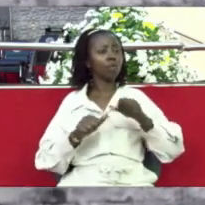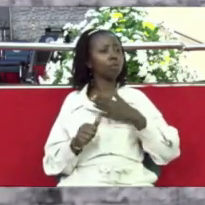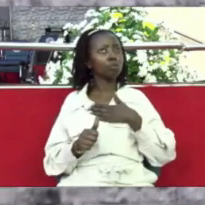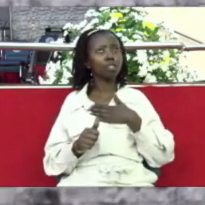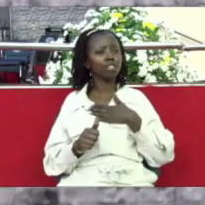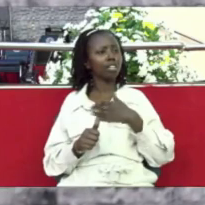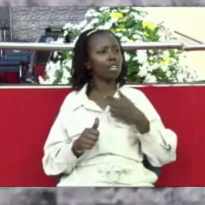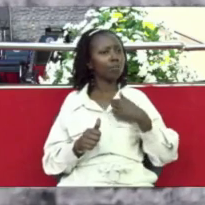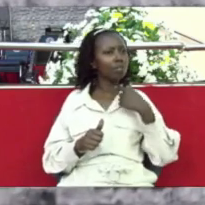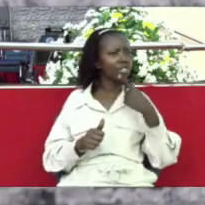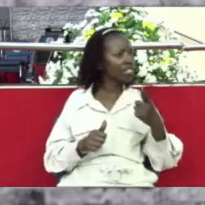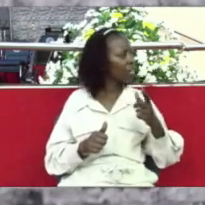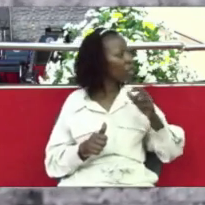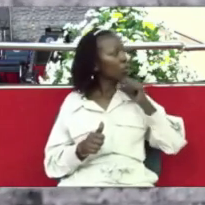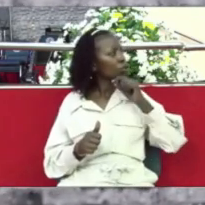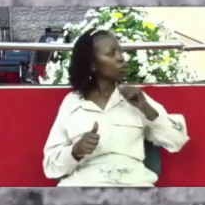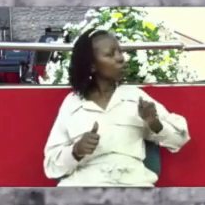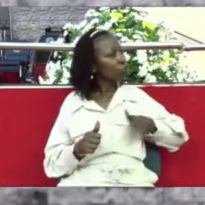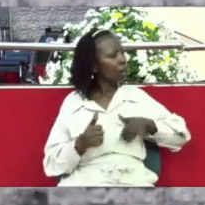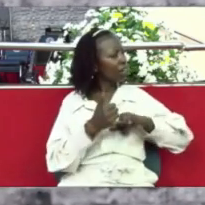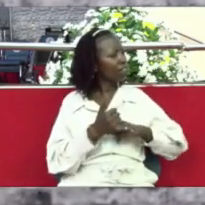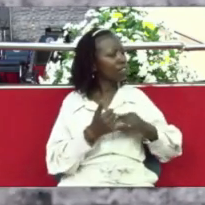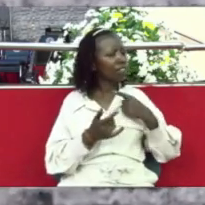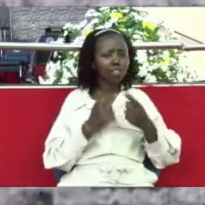I would say to Rhonda, who is he talking about?